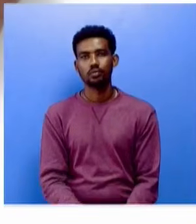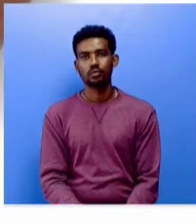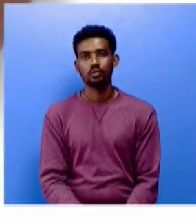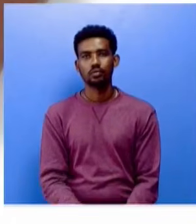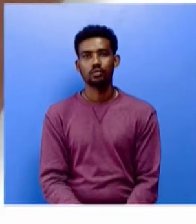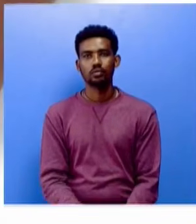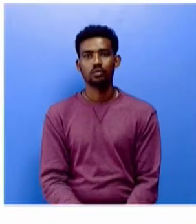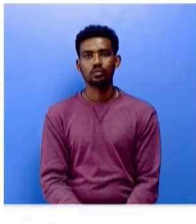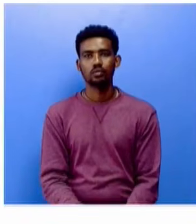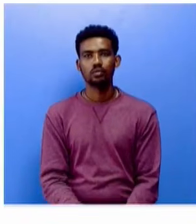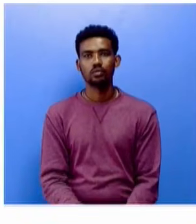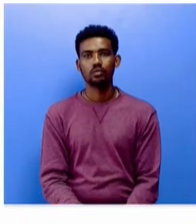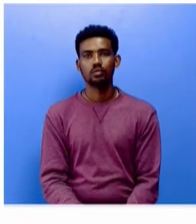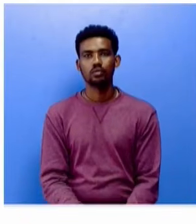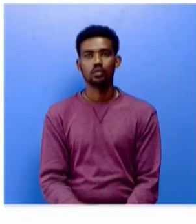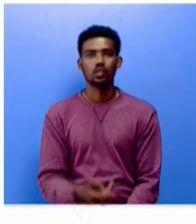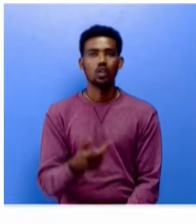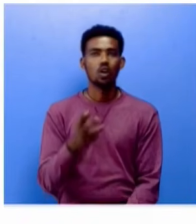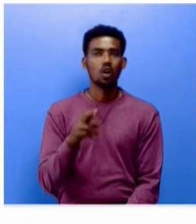ought to,